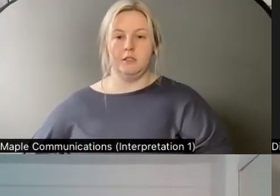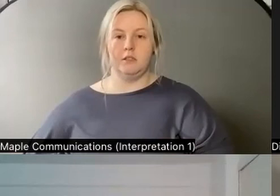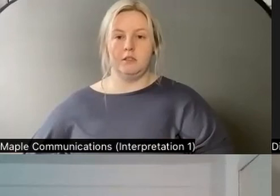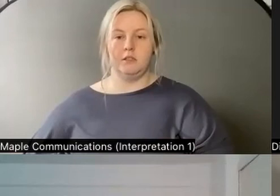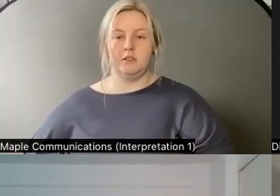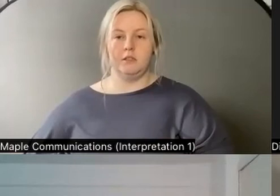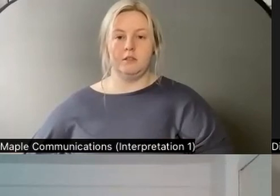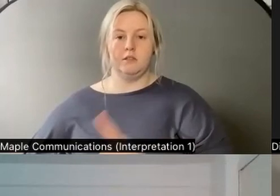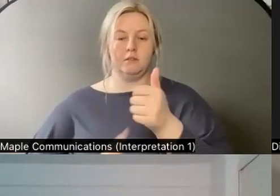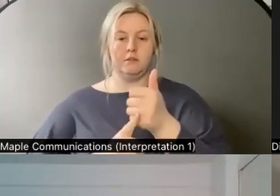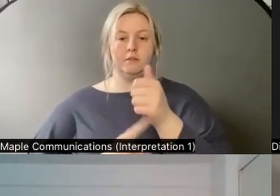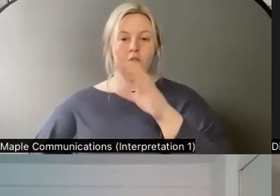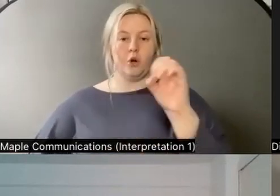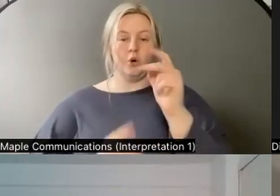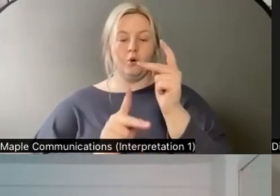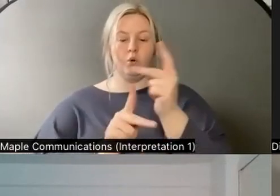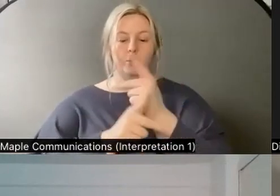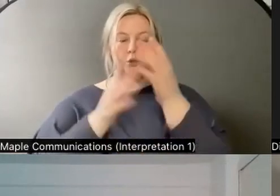co-producer, along with Catherine,